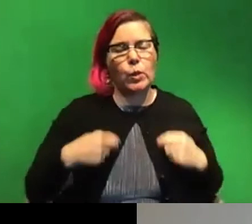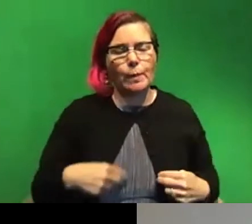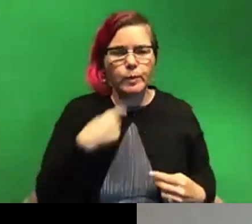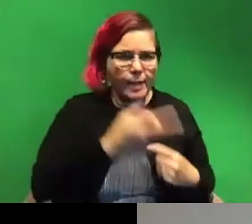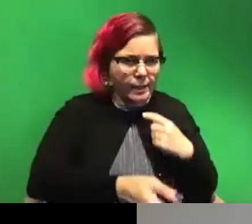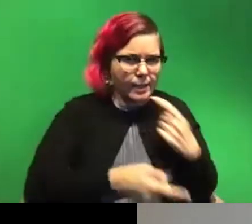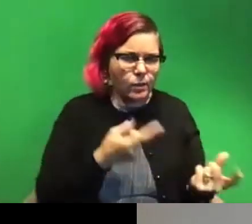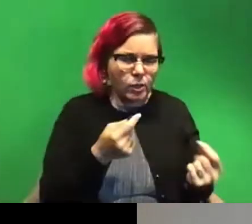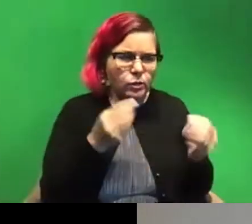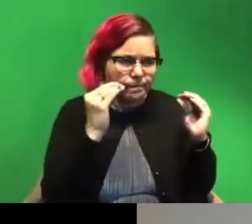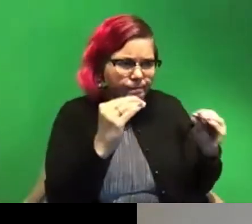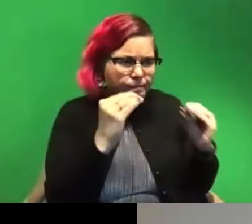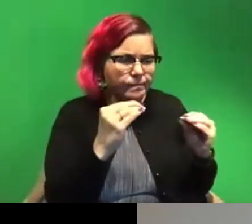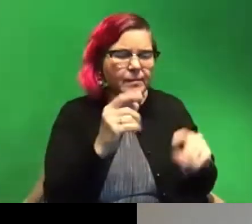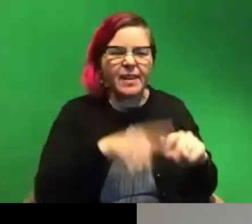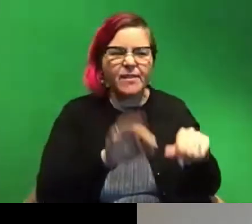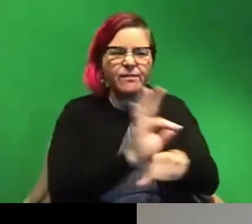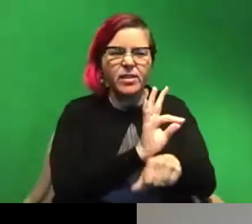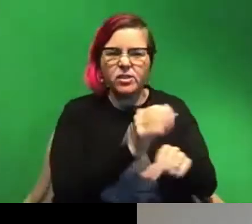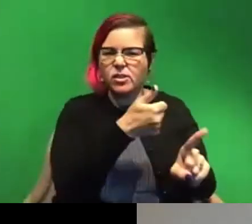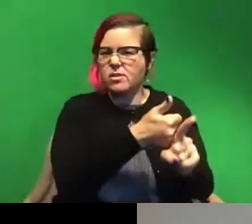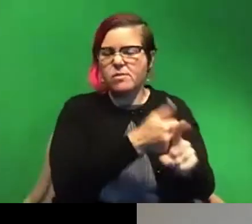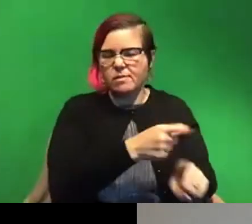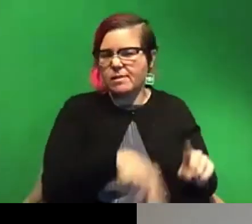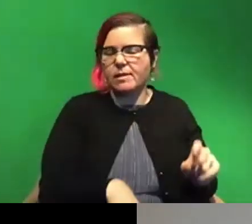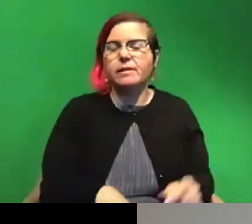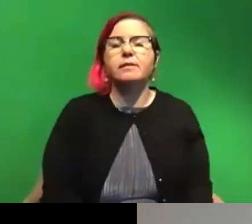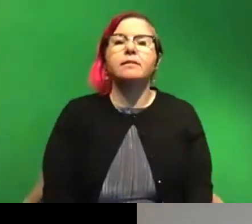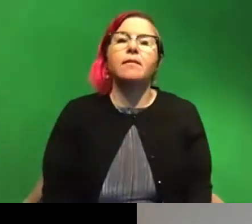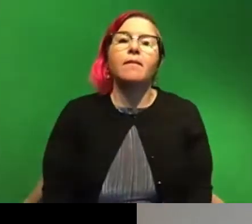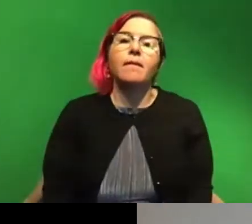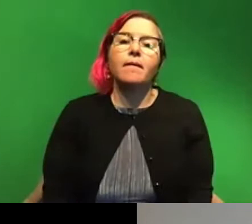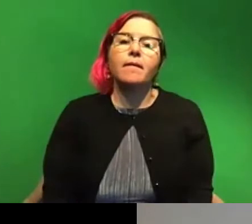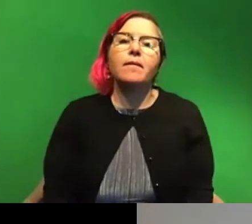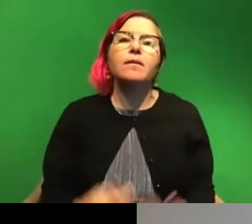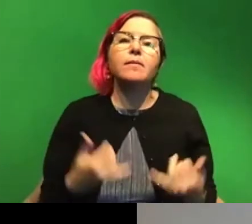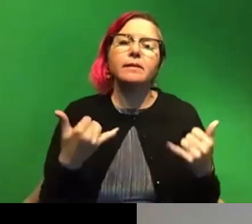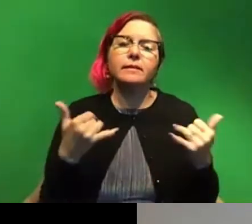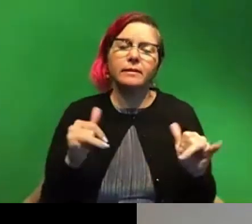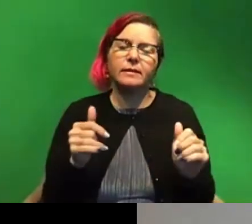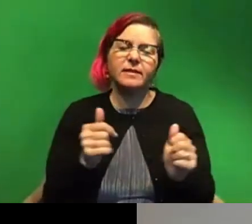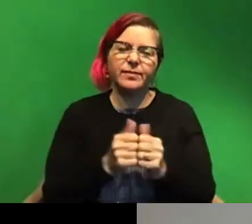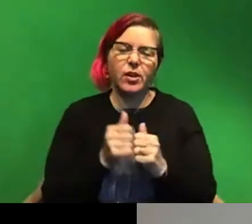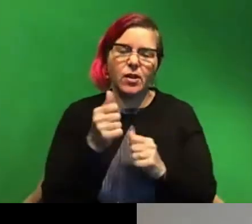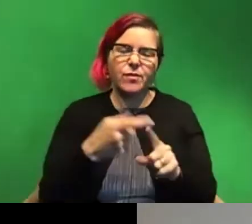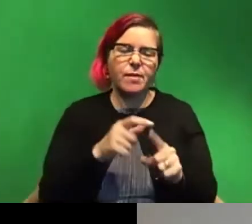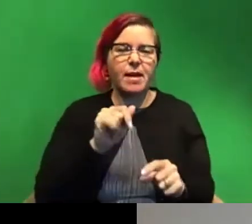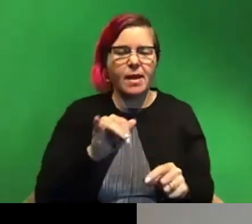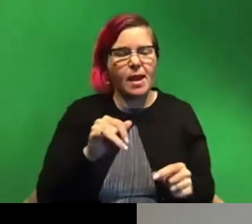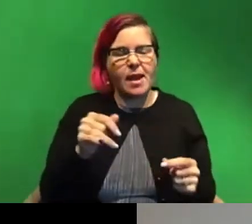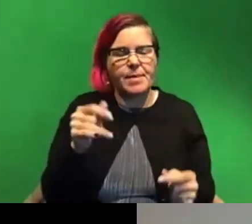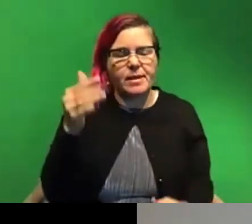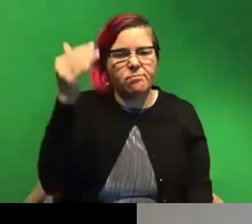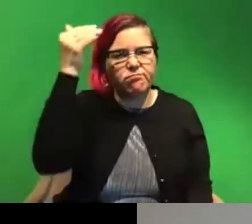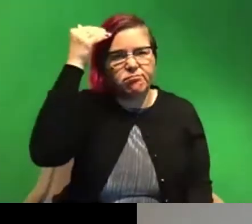give it instructions. It can't really function on its own. And so in saying that, I'd say we're still pretty far from AI being conscious.